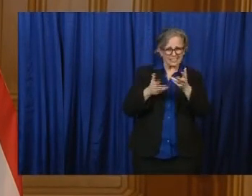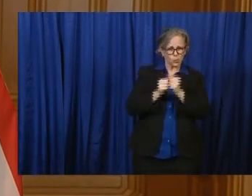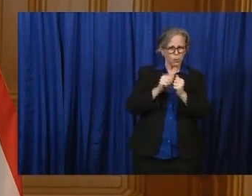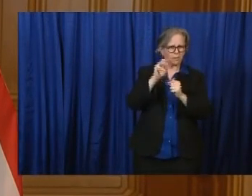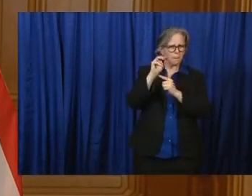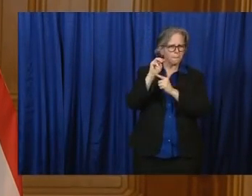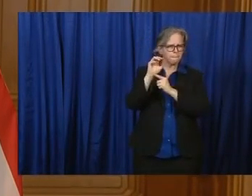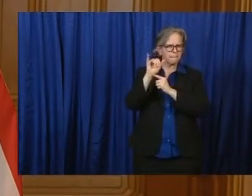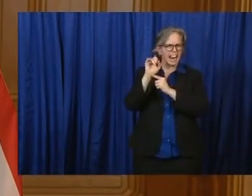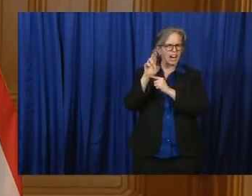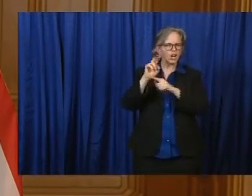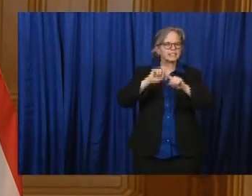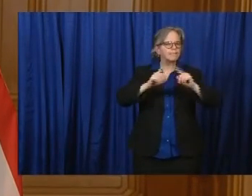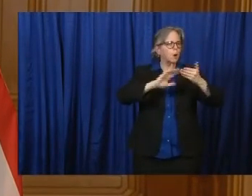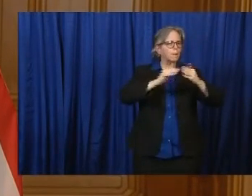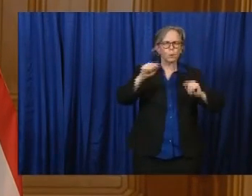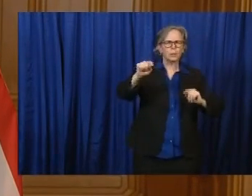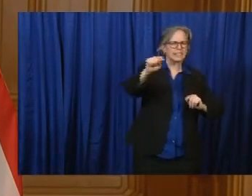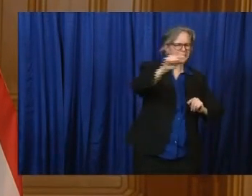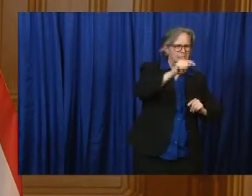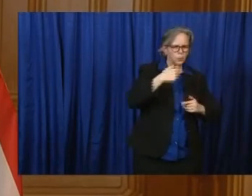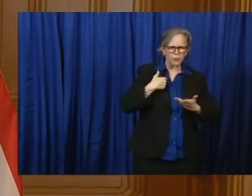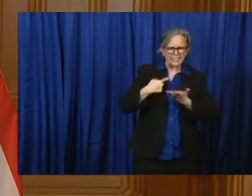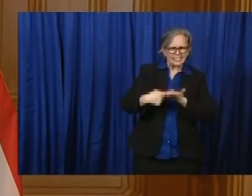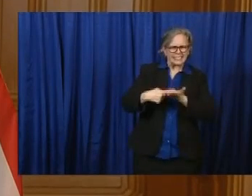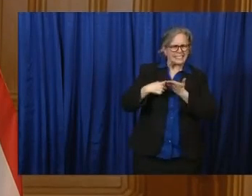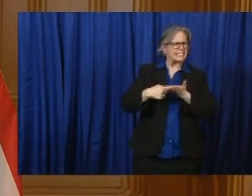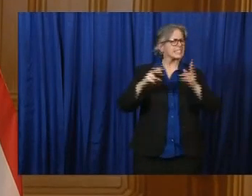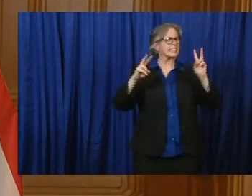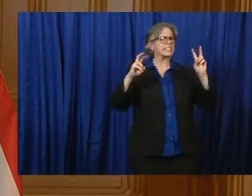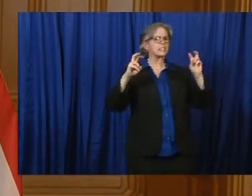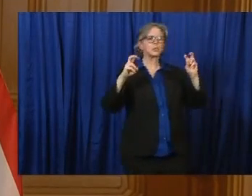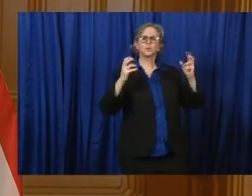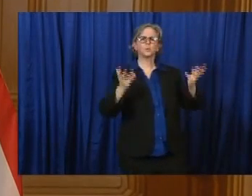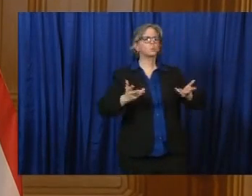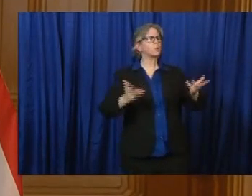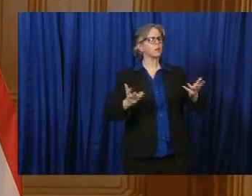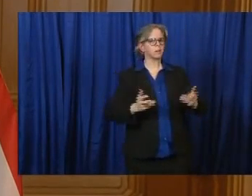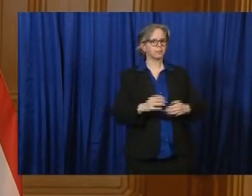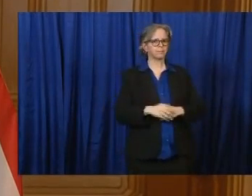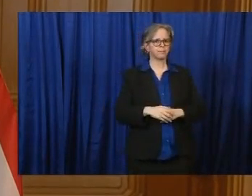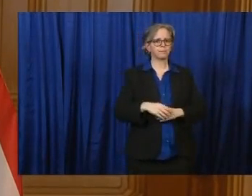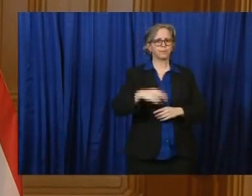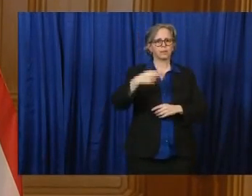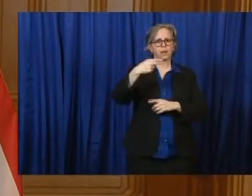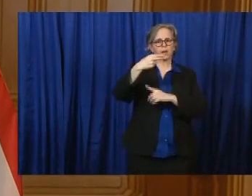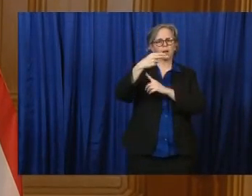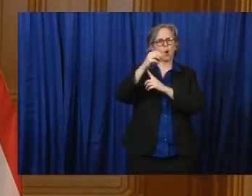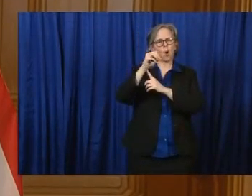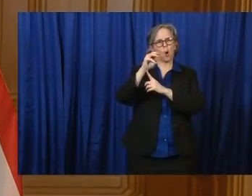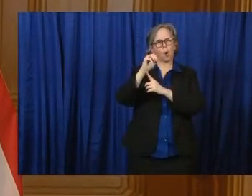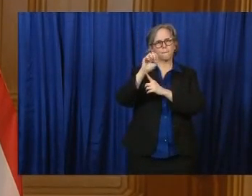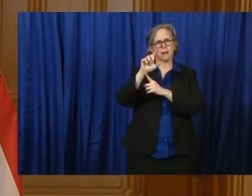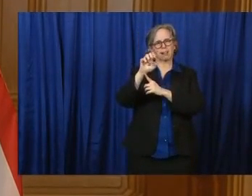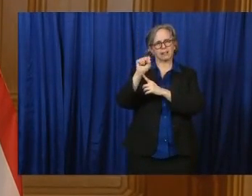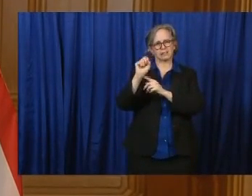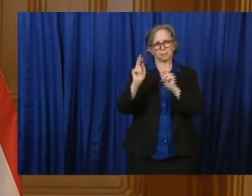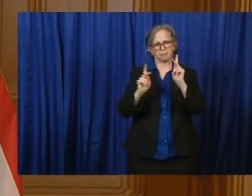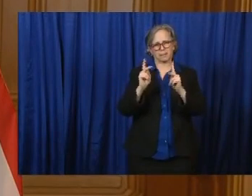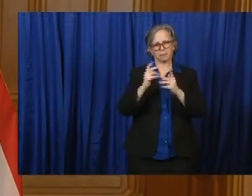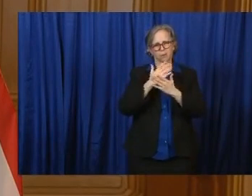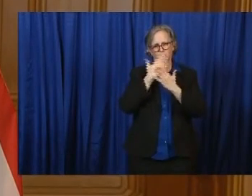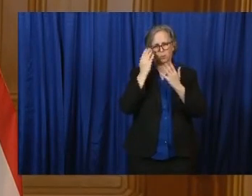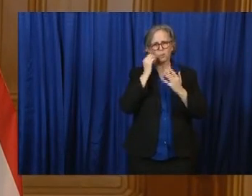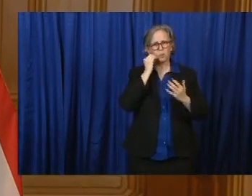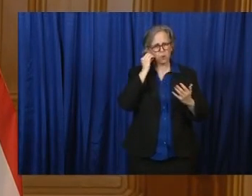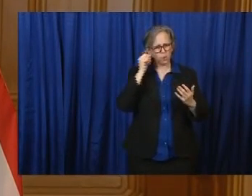health departments has to do with the homeless. And so I want to give a little report on that